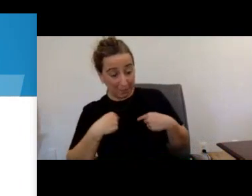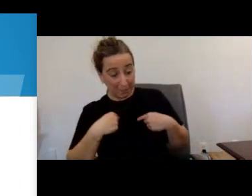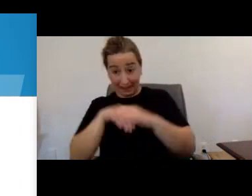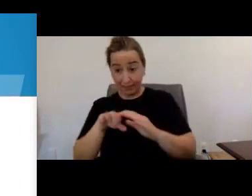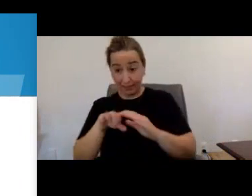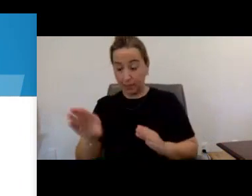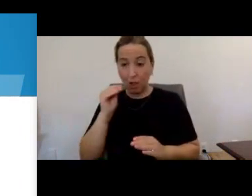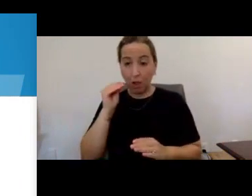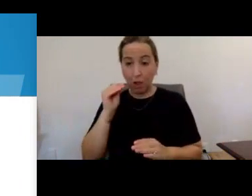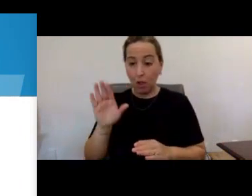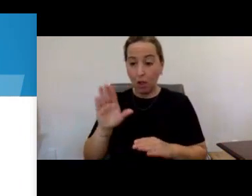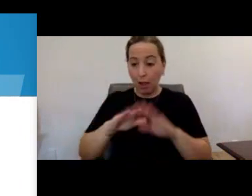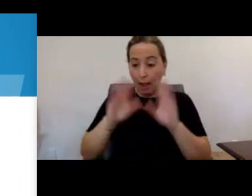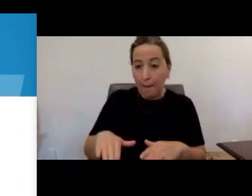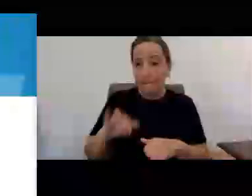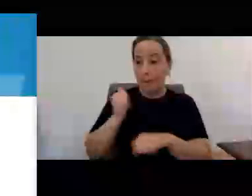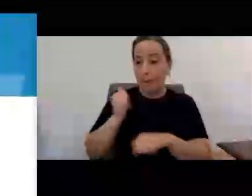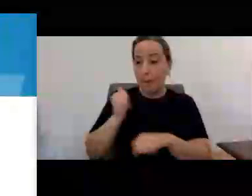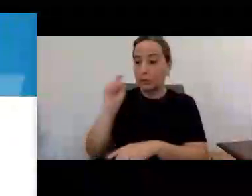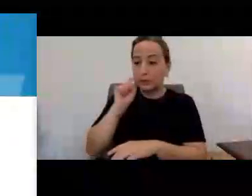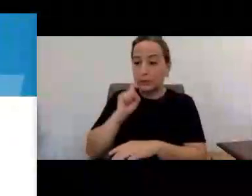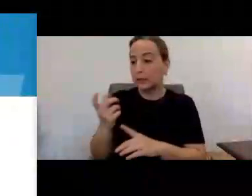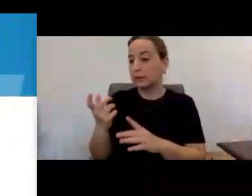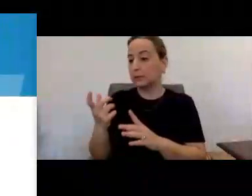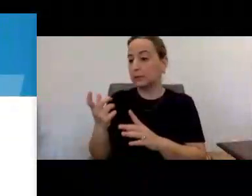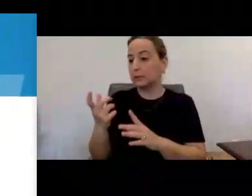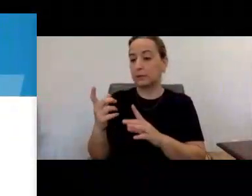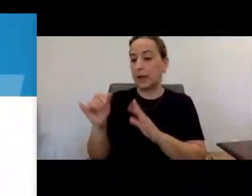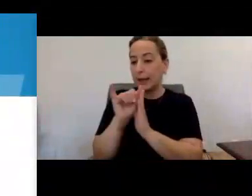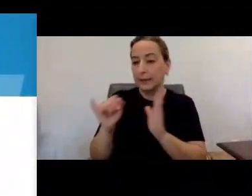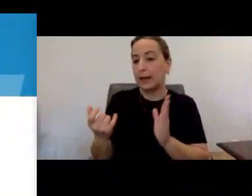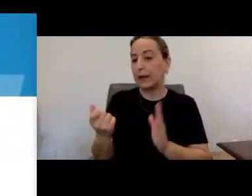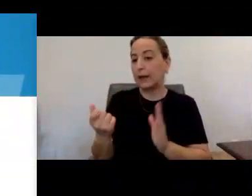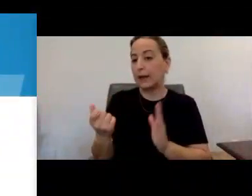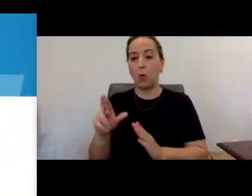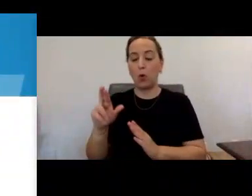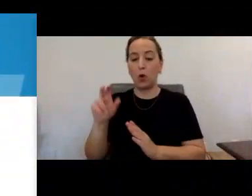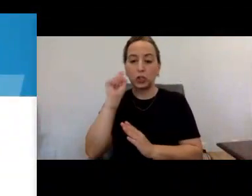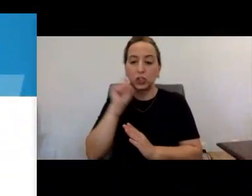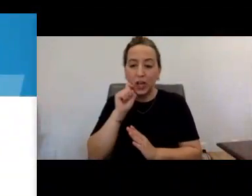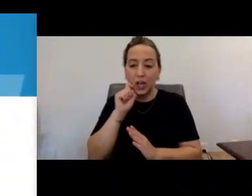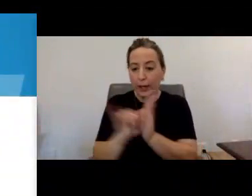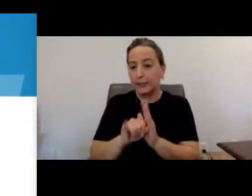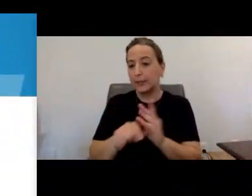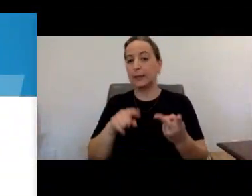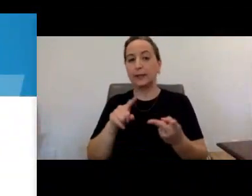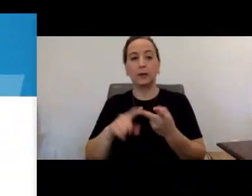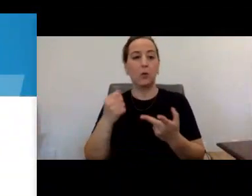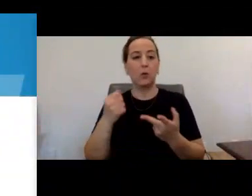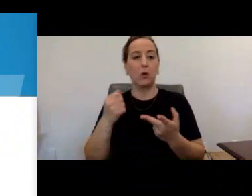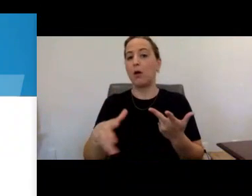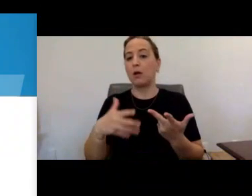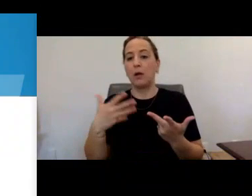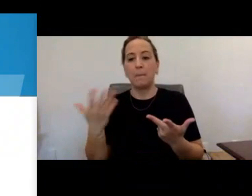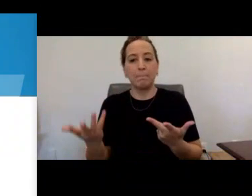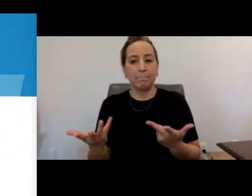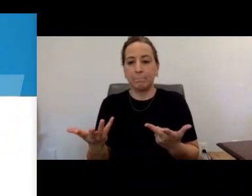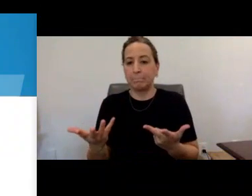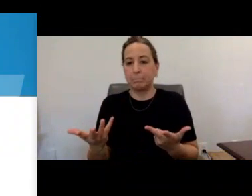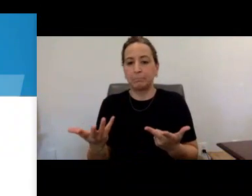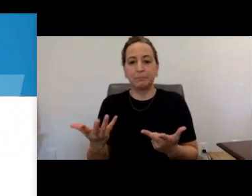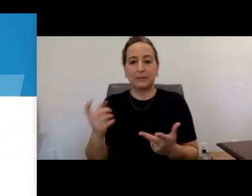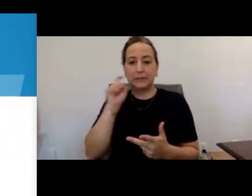of their sexual orientation, on the basis of their gender identity, on the basis of their sex assigned at